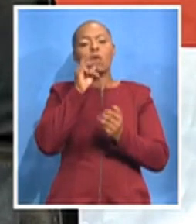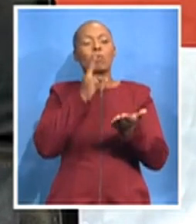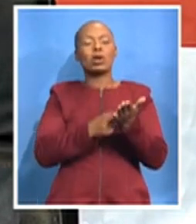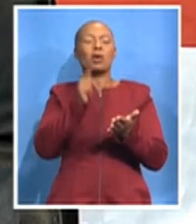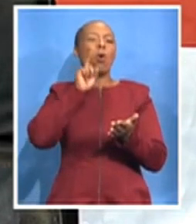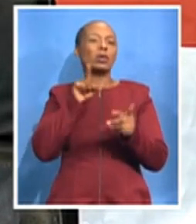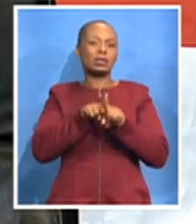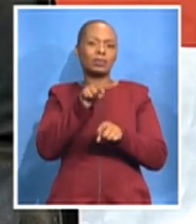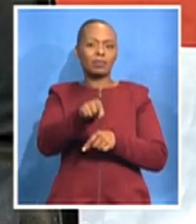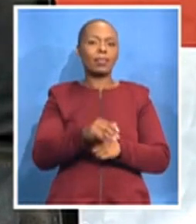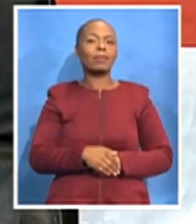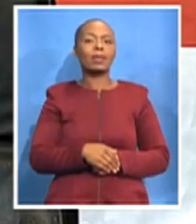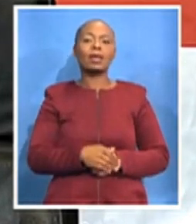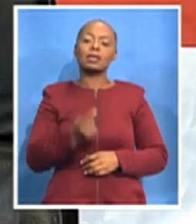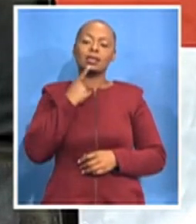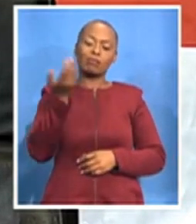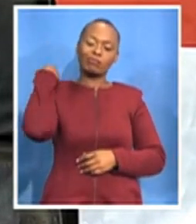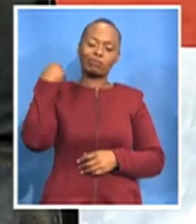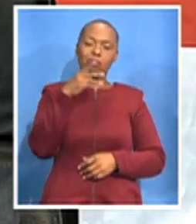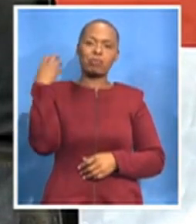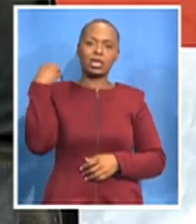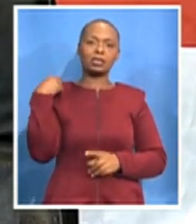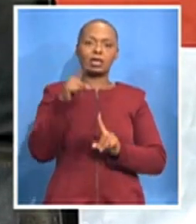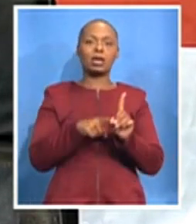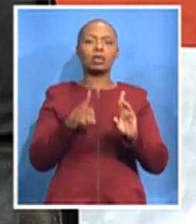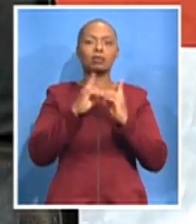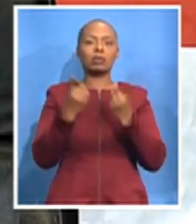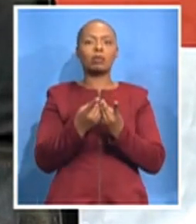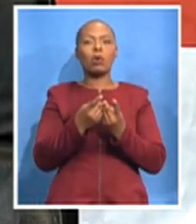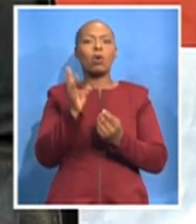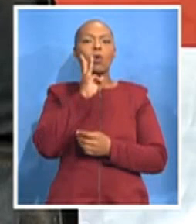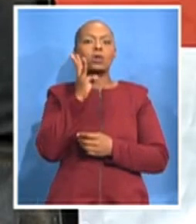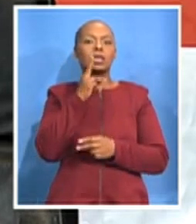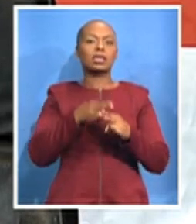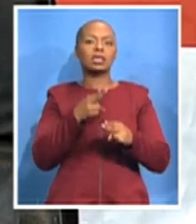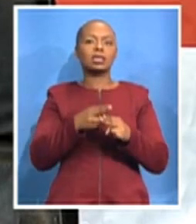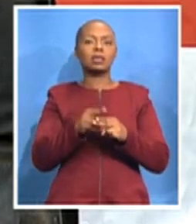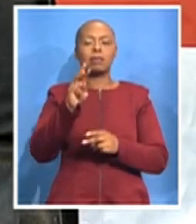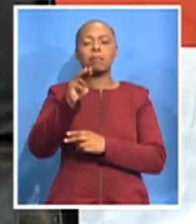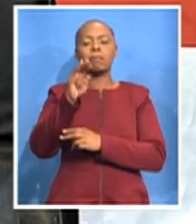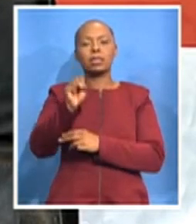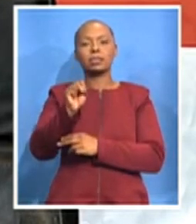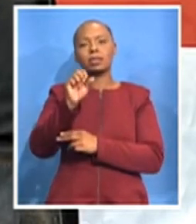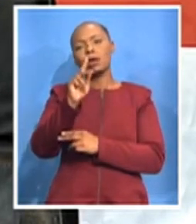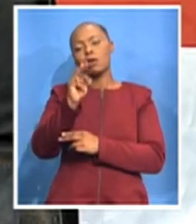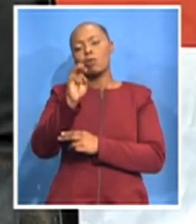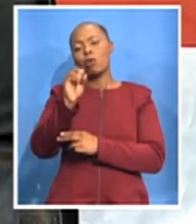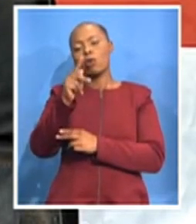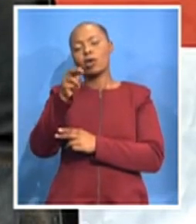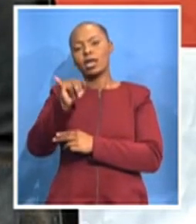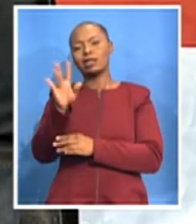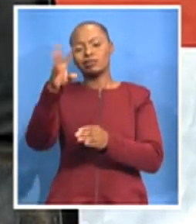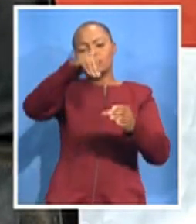and Sanitation, Ms. Mukonyane, was involved in irregularities in awarding the following tenders at